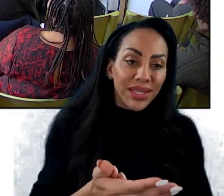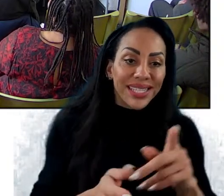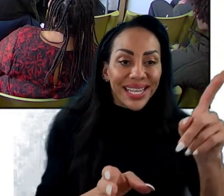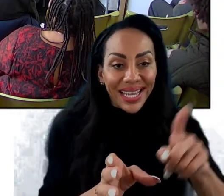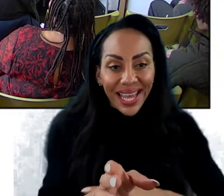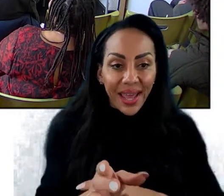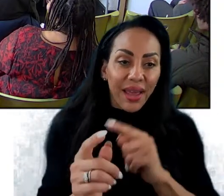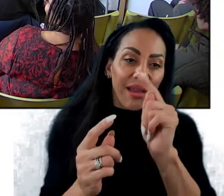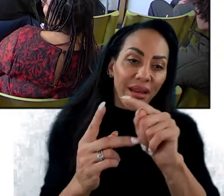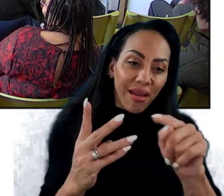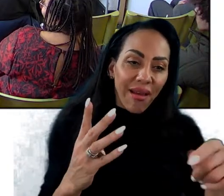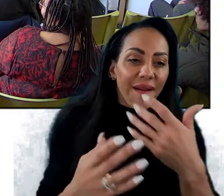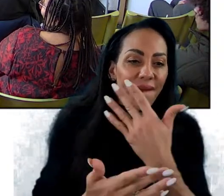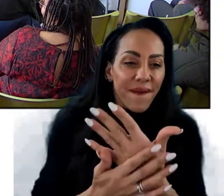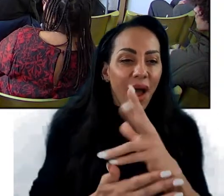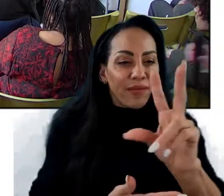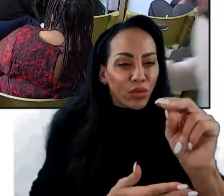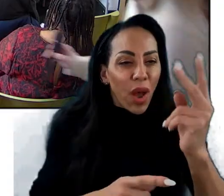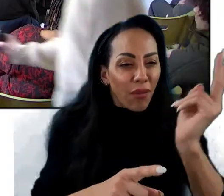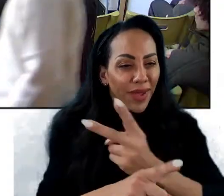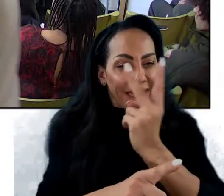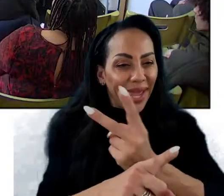Any other questions from the room?